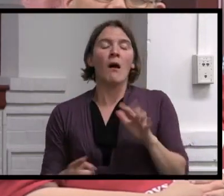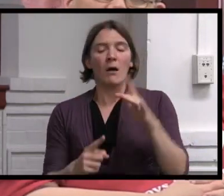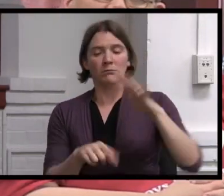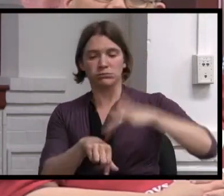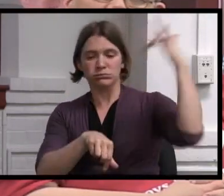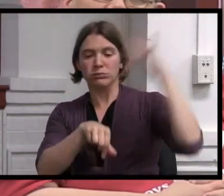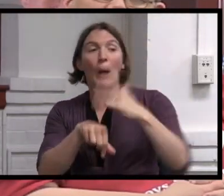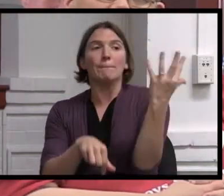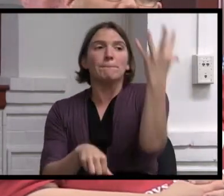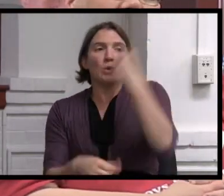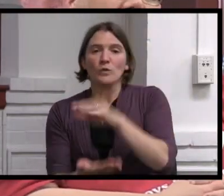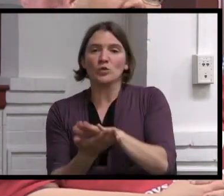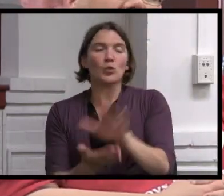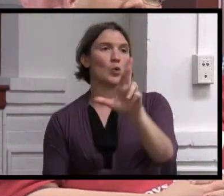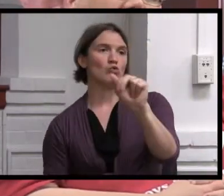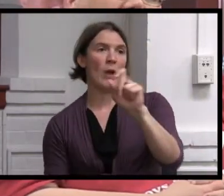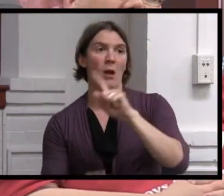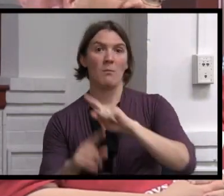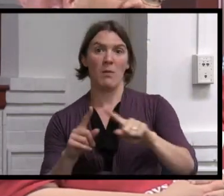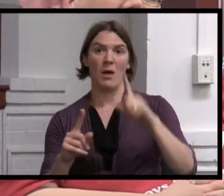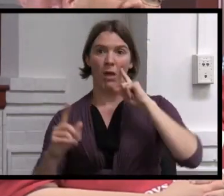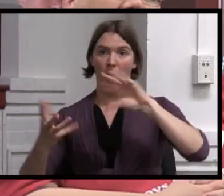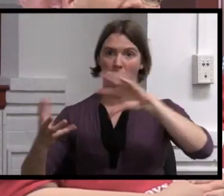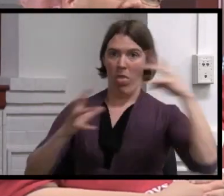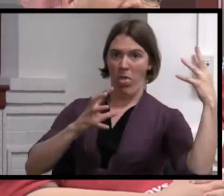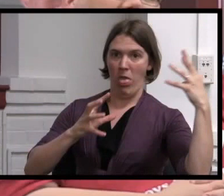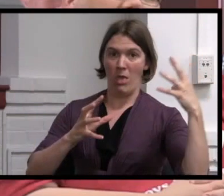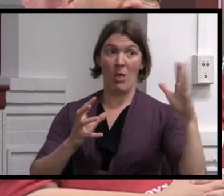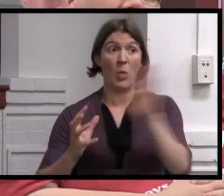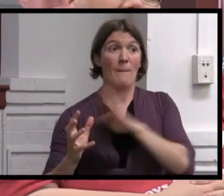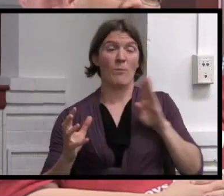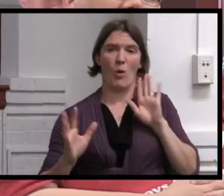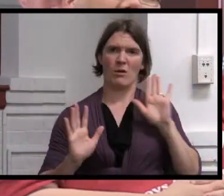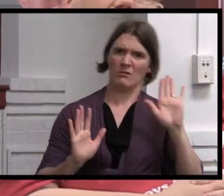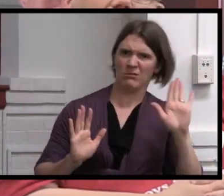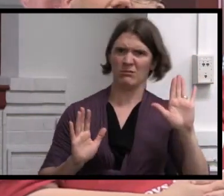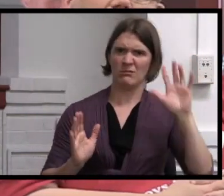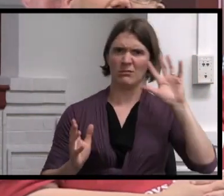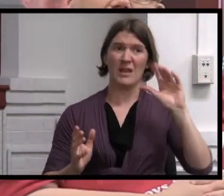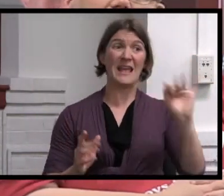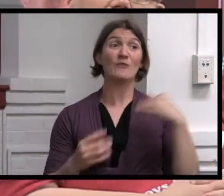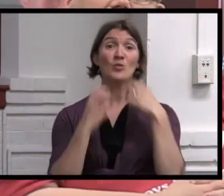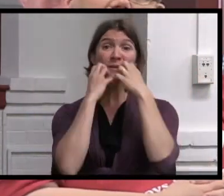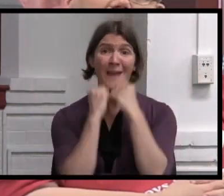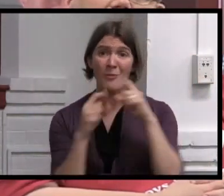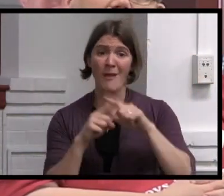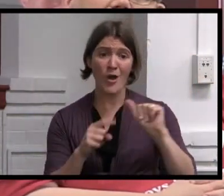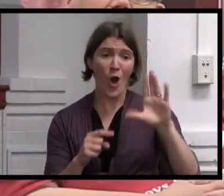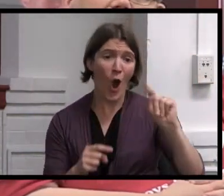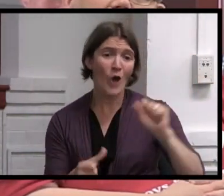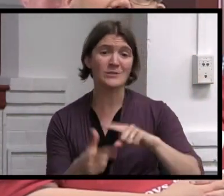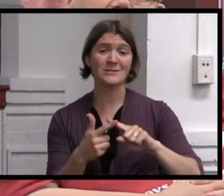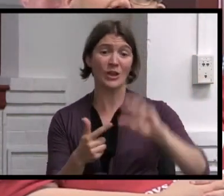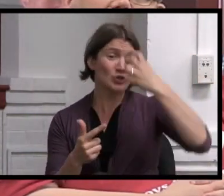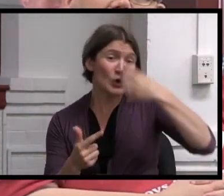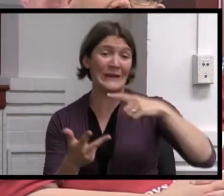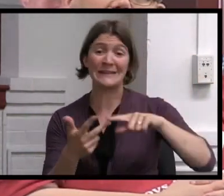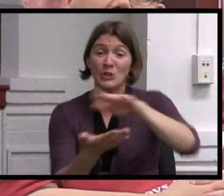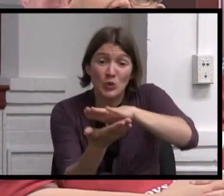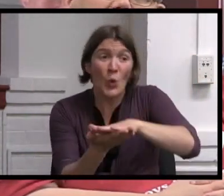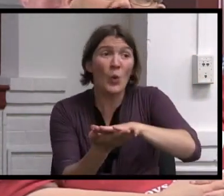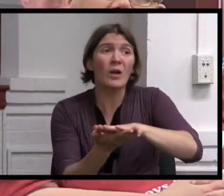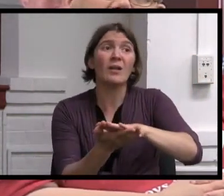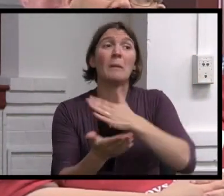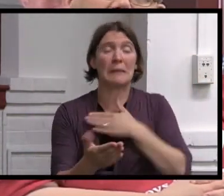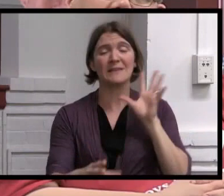many, but it's a simply wonderful place. So if we're asking if you care about circus, and if you care about the circus school in the community,